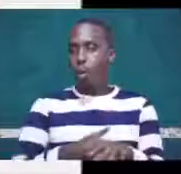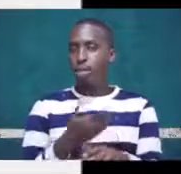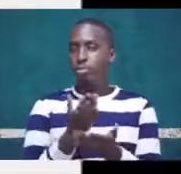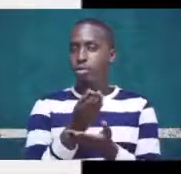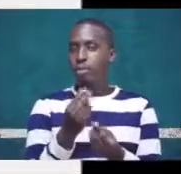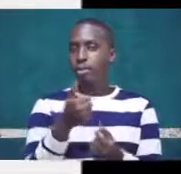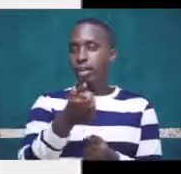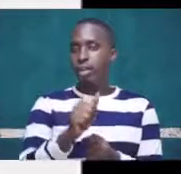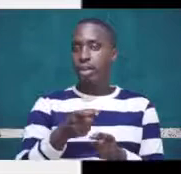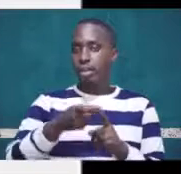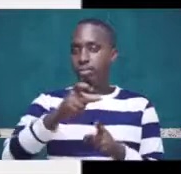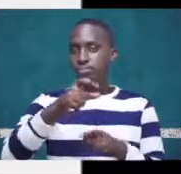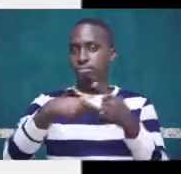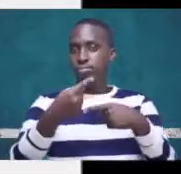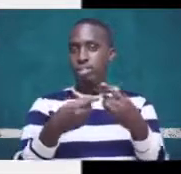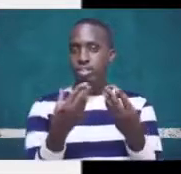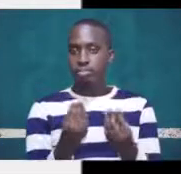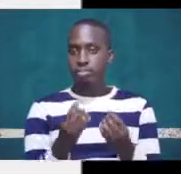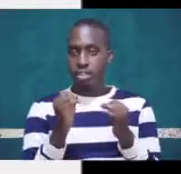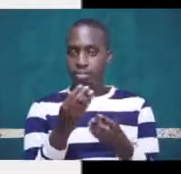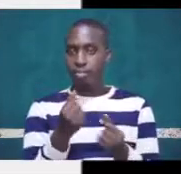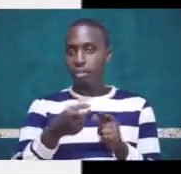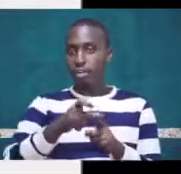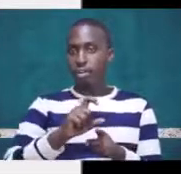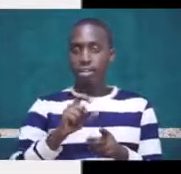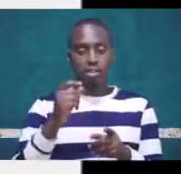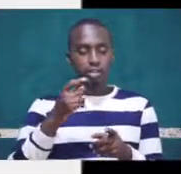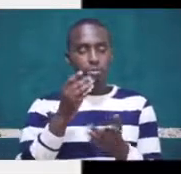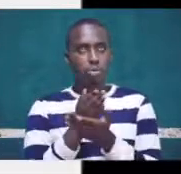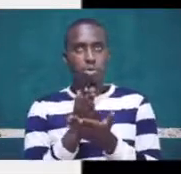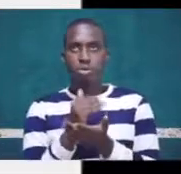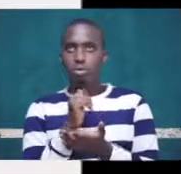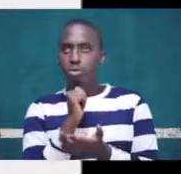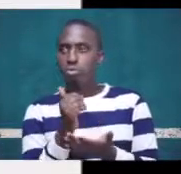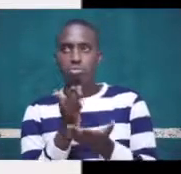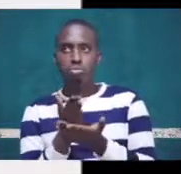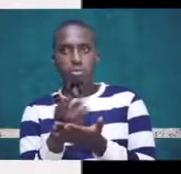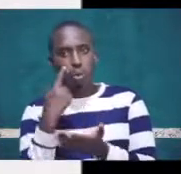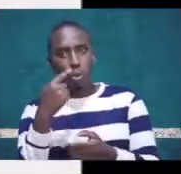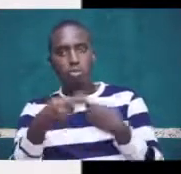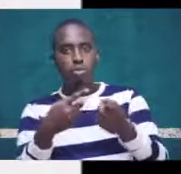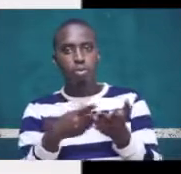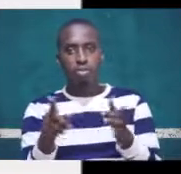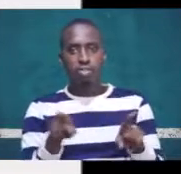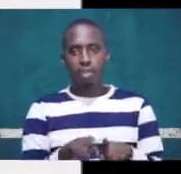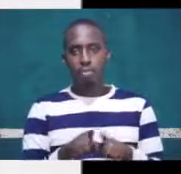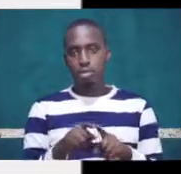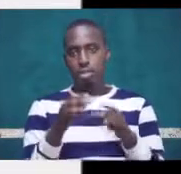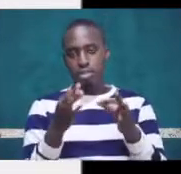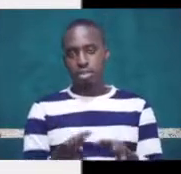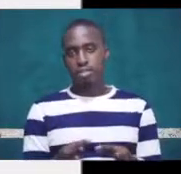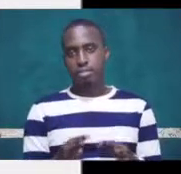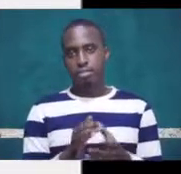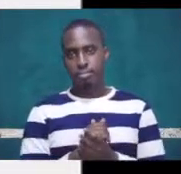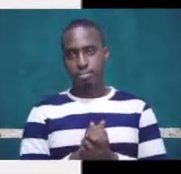price rises. Simply because when the price rises, he has no any alternative. So rather than continue buying the same product or the same